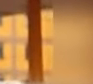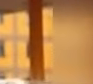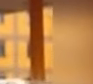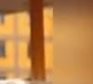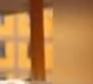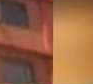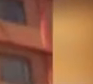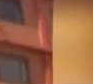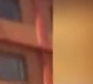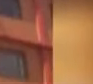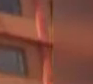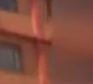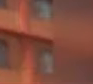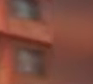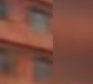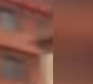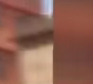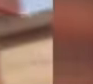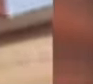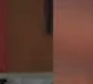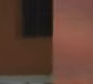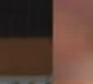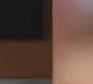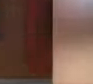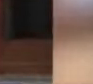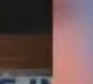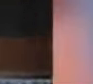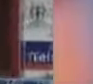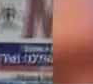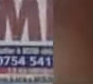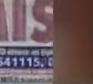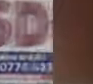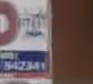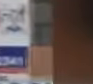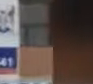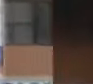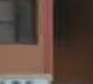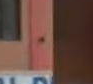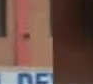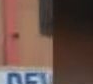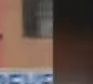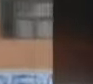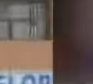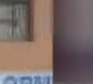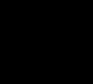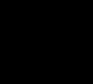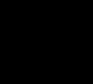located on Taapolo Kegwa Road, next to Oilcom Petrol Station, with a UBTEP Center number.